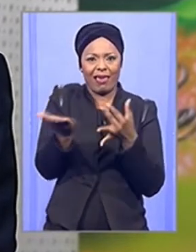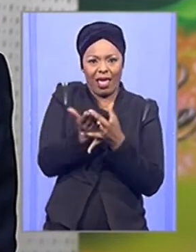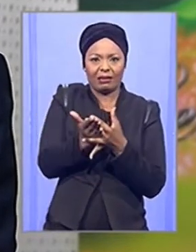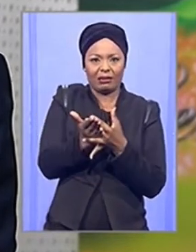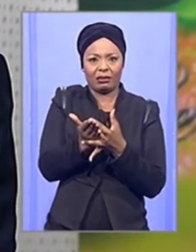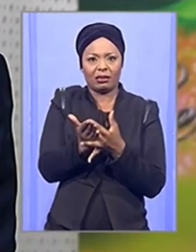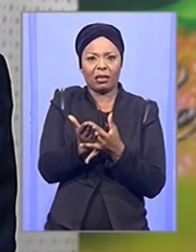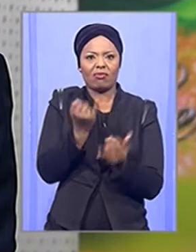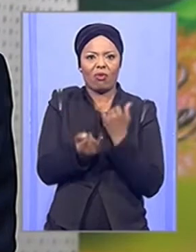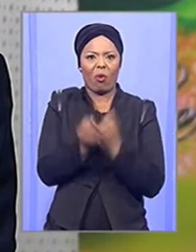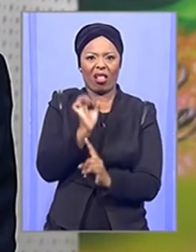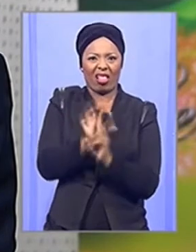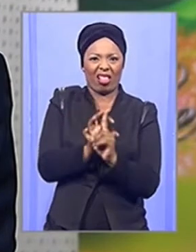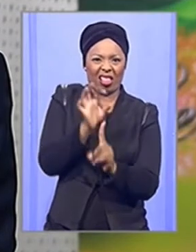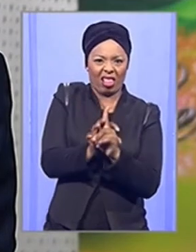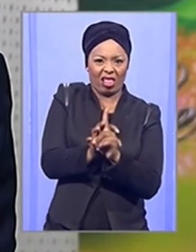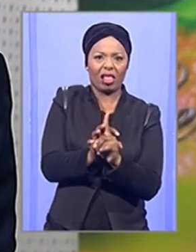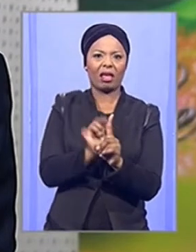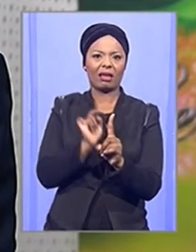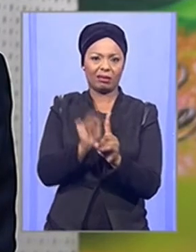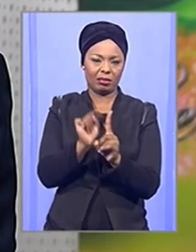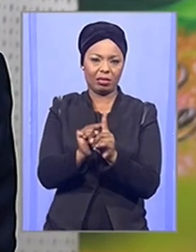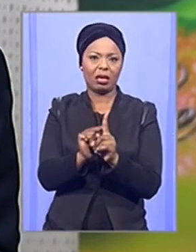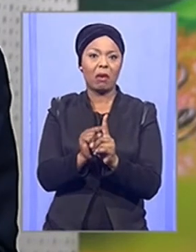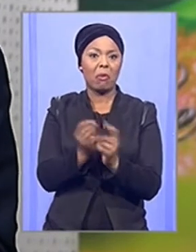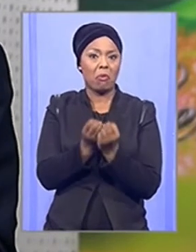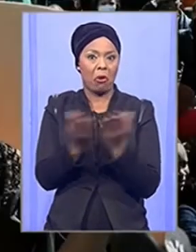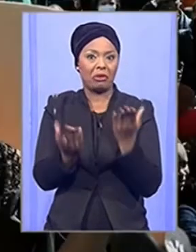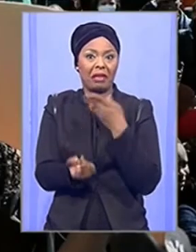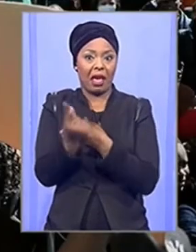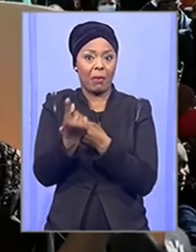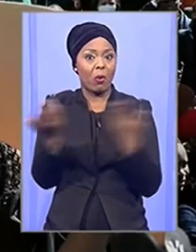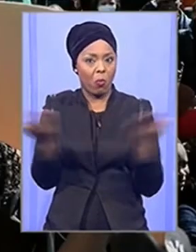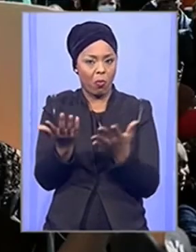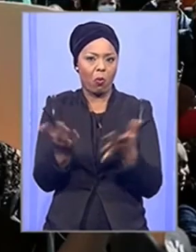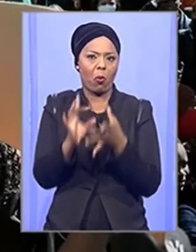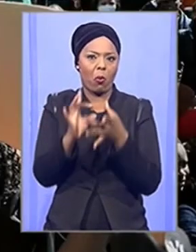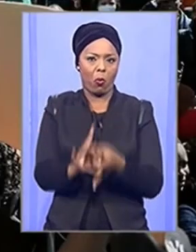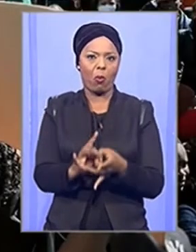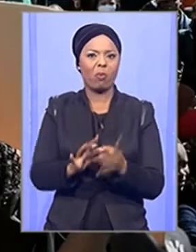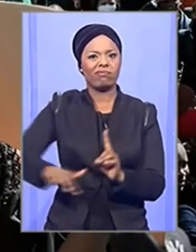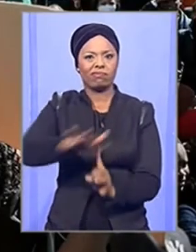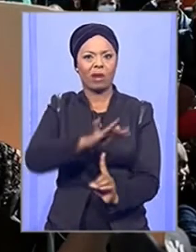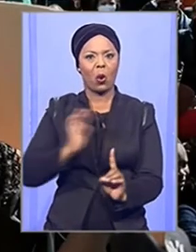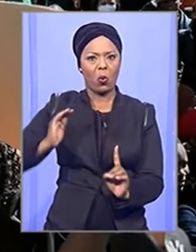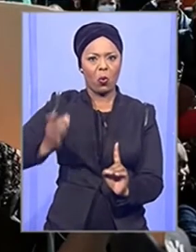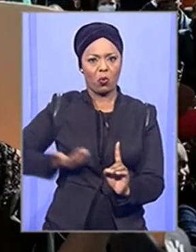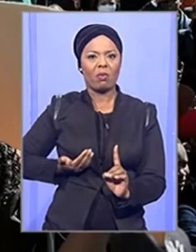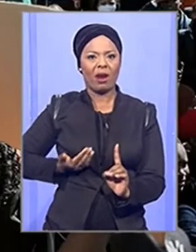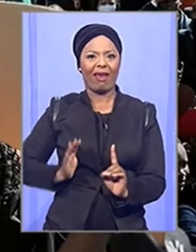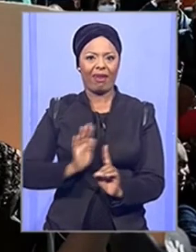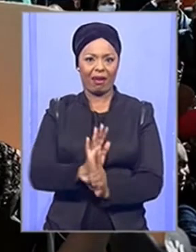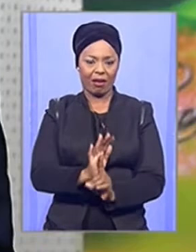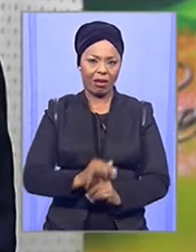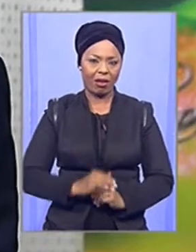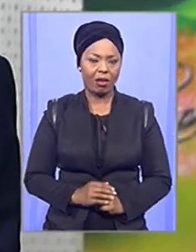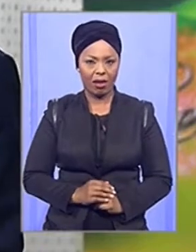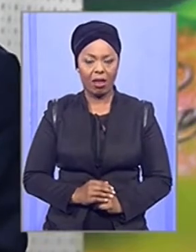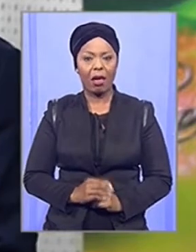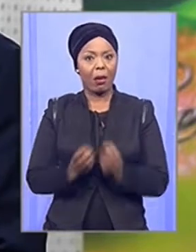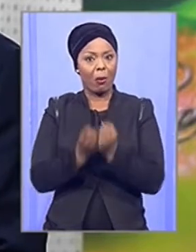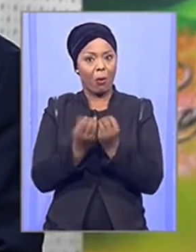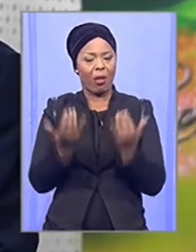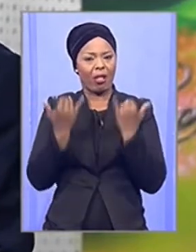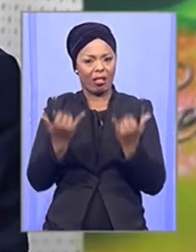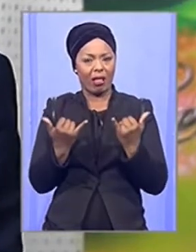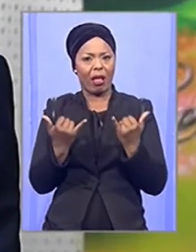offences that are far more often perpetrated on women. While rape cases declined in all provinces, the